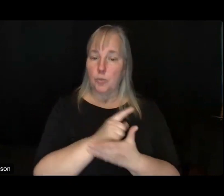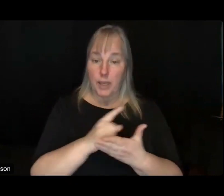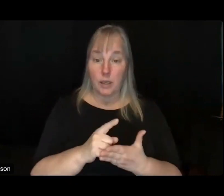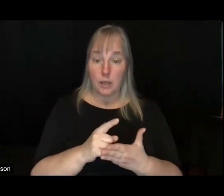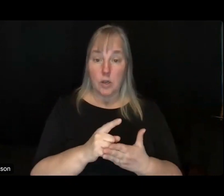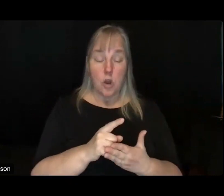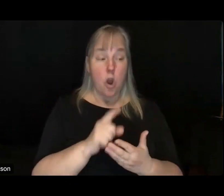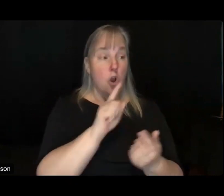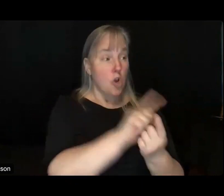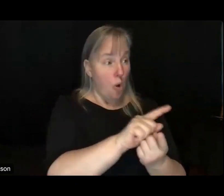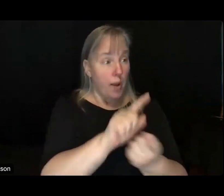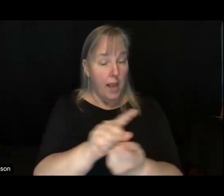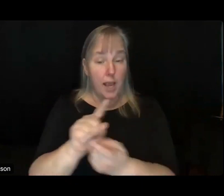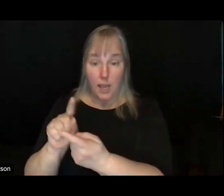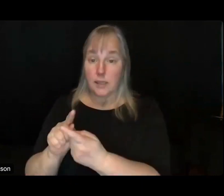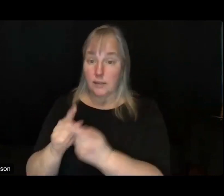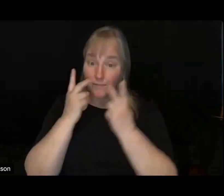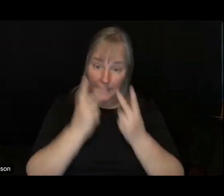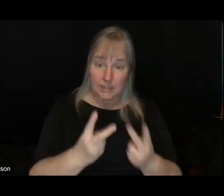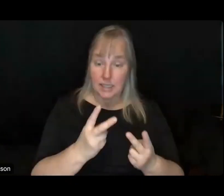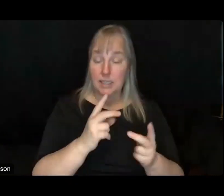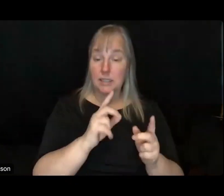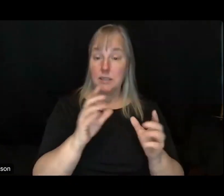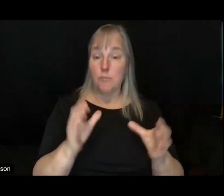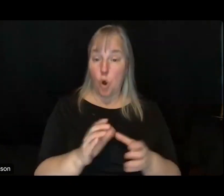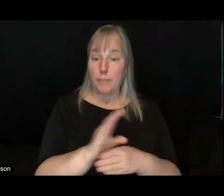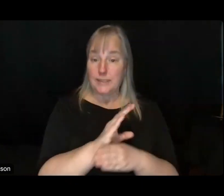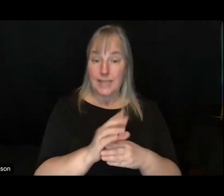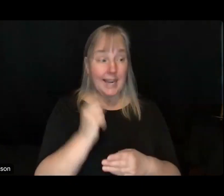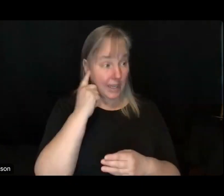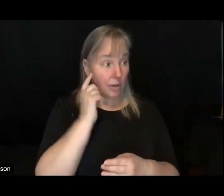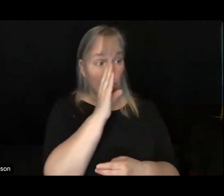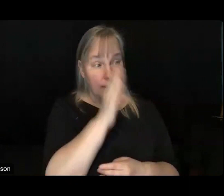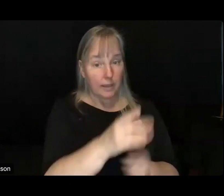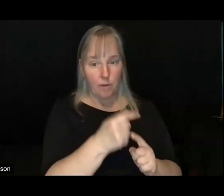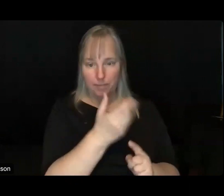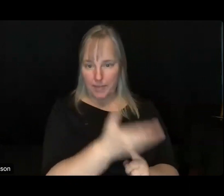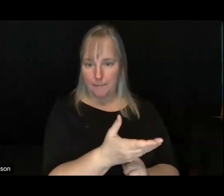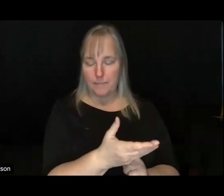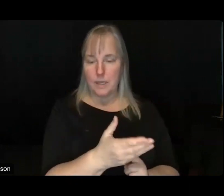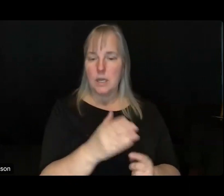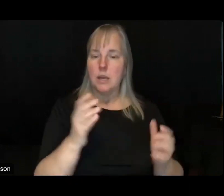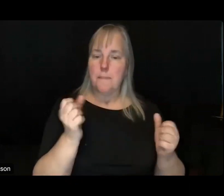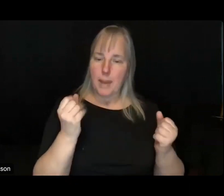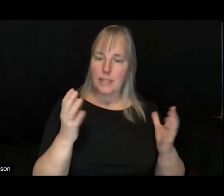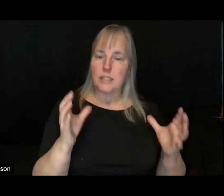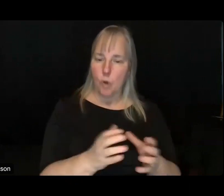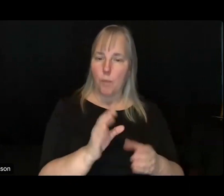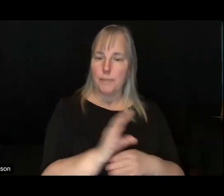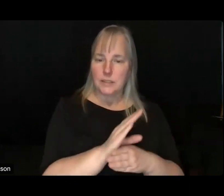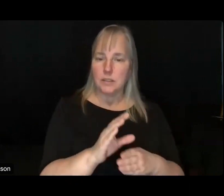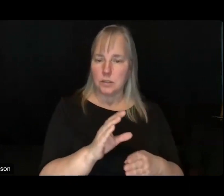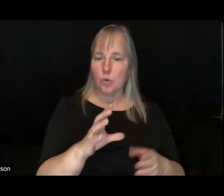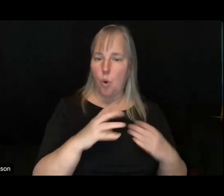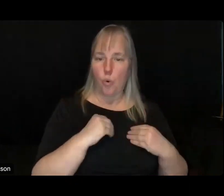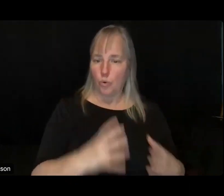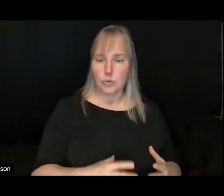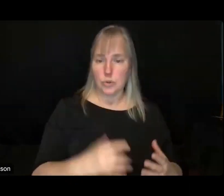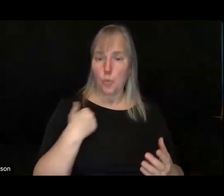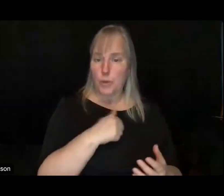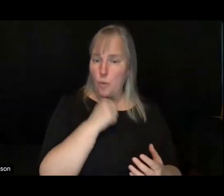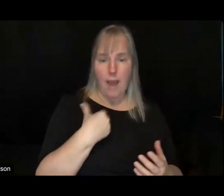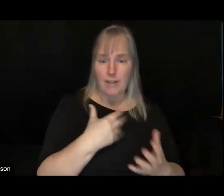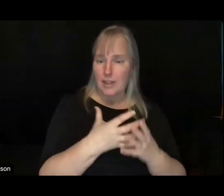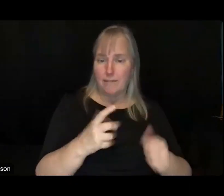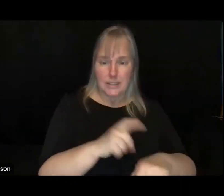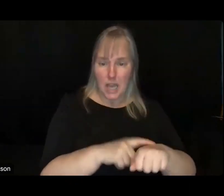hearing directly from them. I think a lot of small business owners, I think we can all kind of relate on this. We don't have a lot of time or a lot